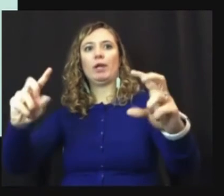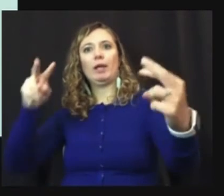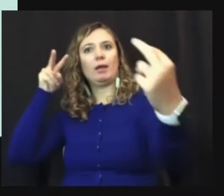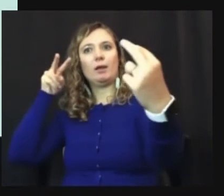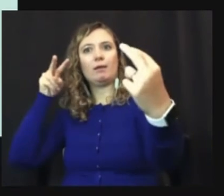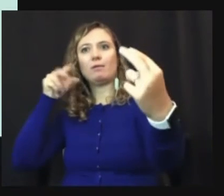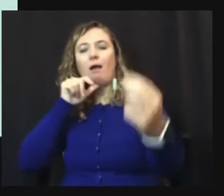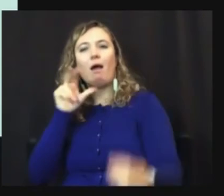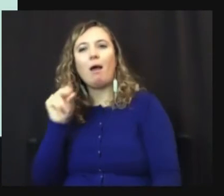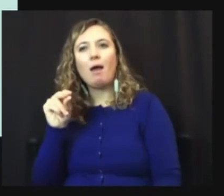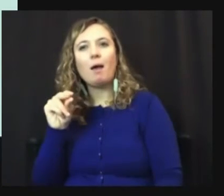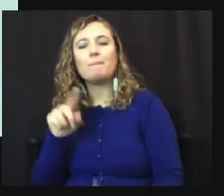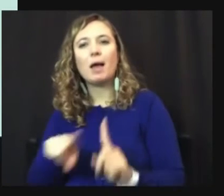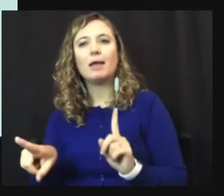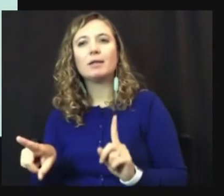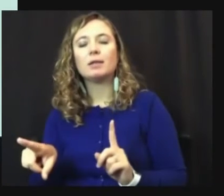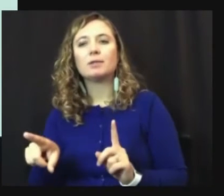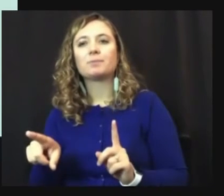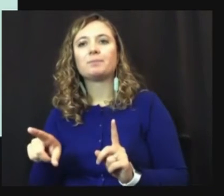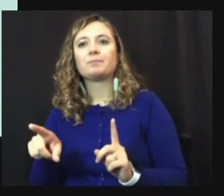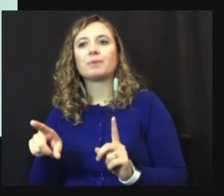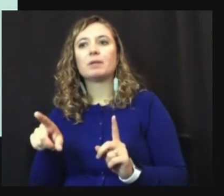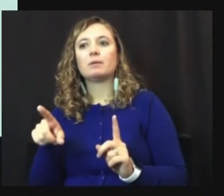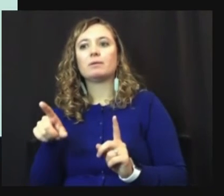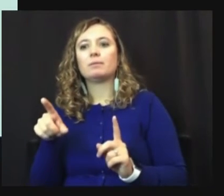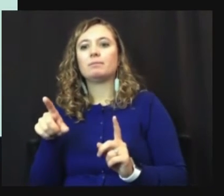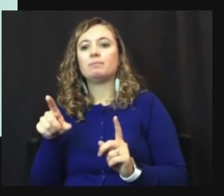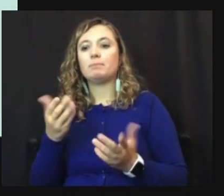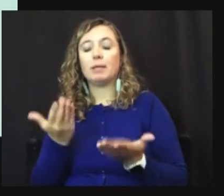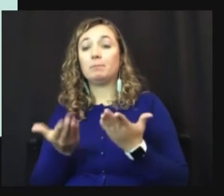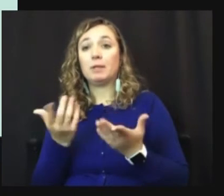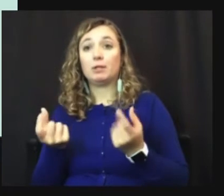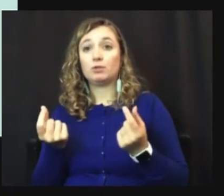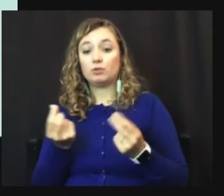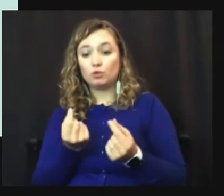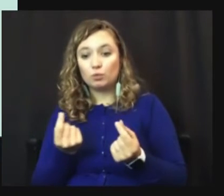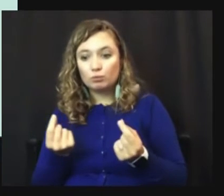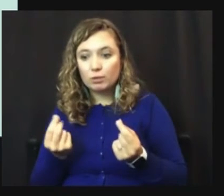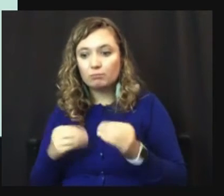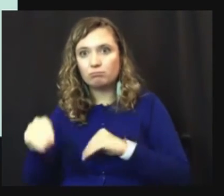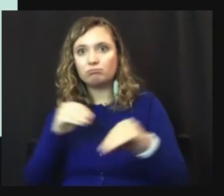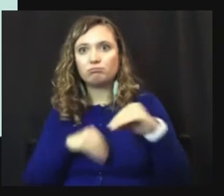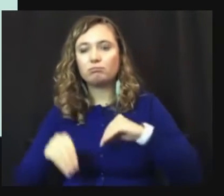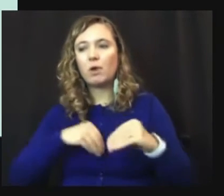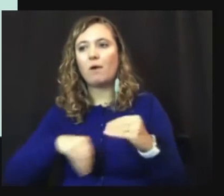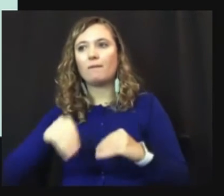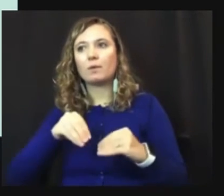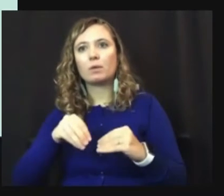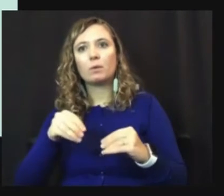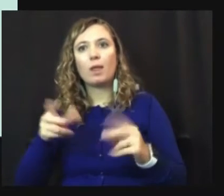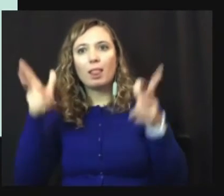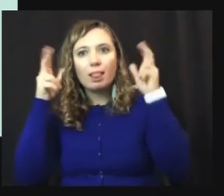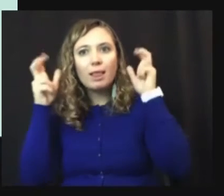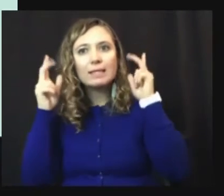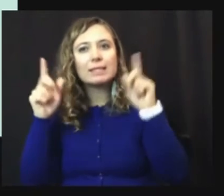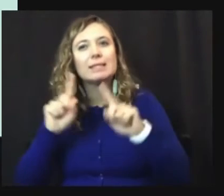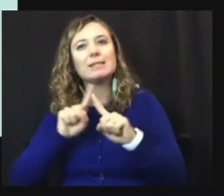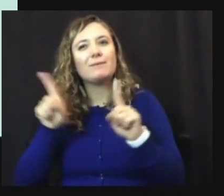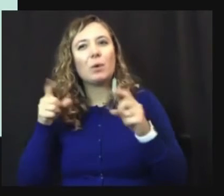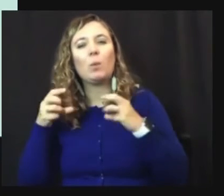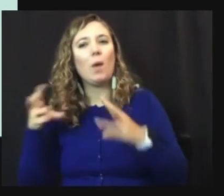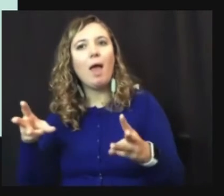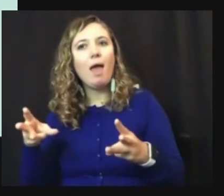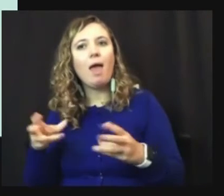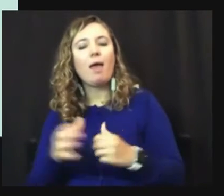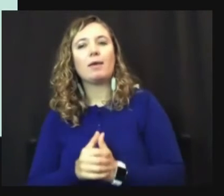tapping, maybe we're using a pop-it fidget. That's okay. We listen in different ways.